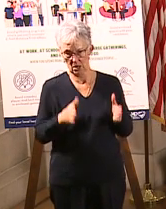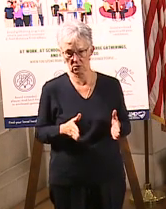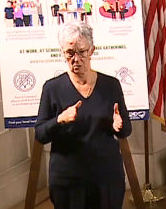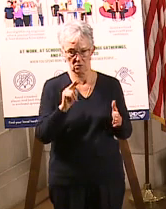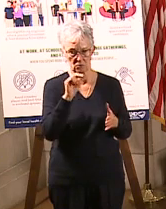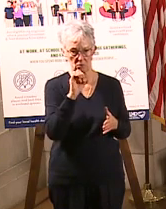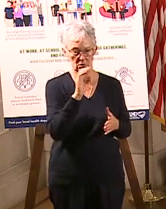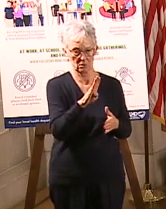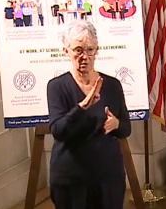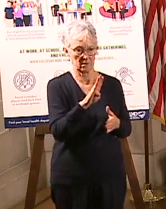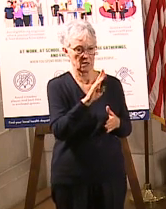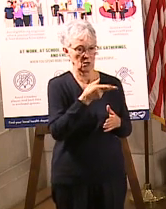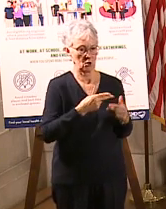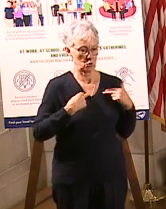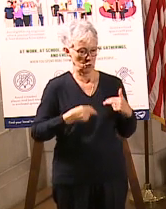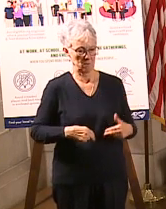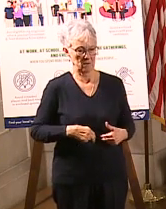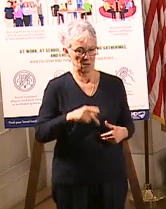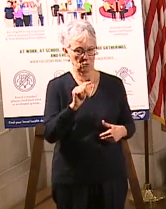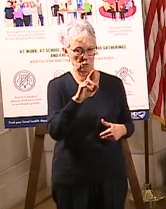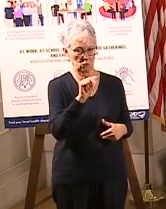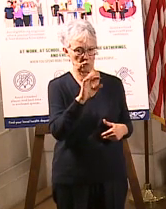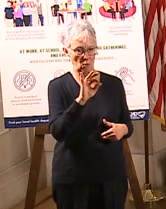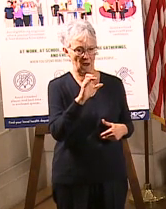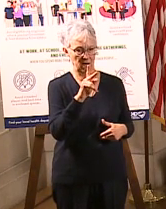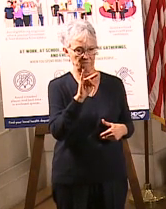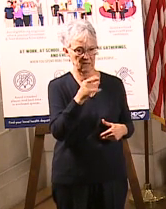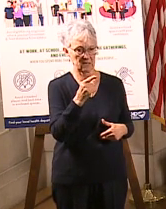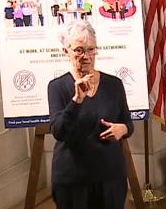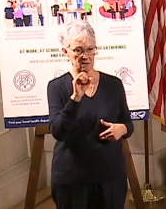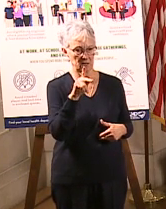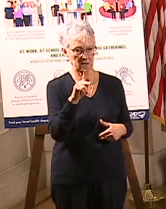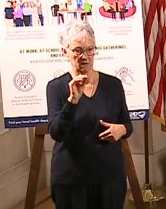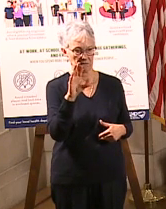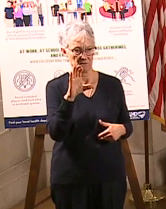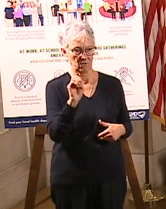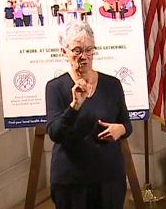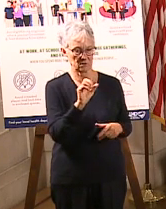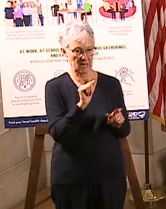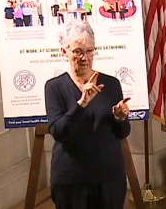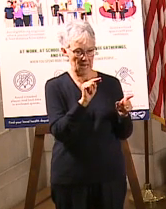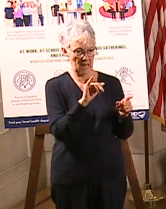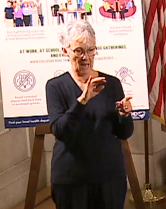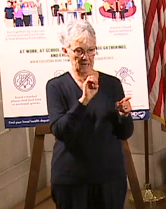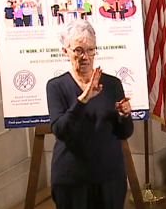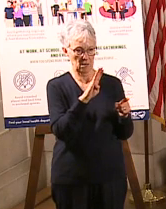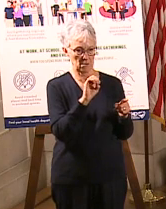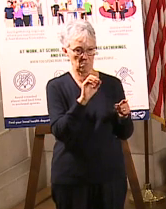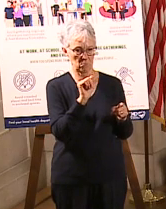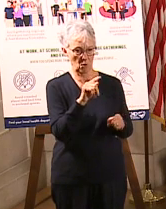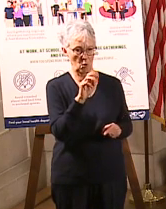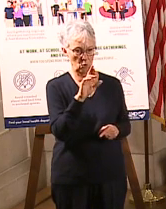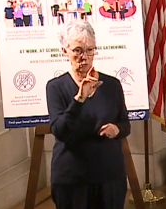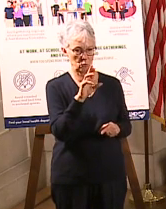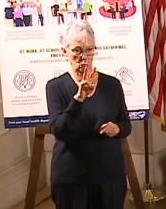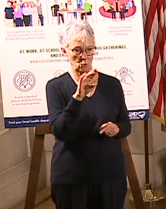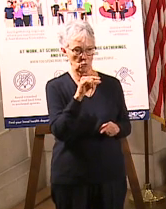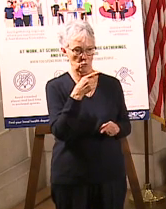Trafficking Task Force, and then two really key players, Annie Boatwright, who is, she's our official